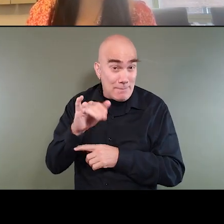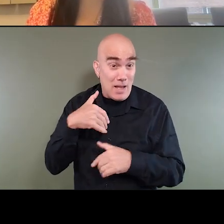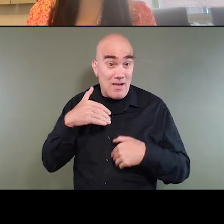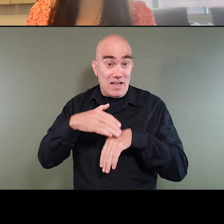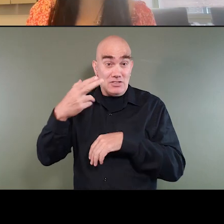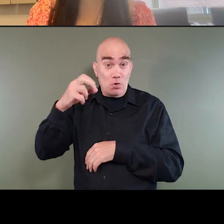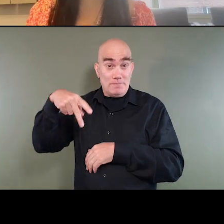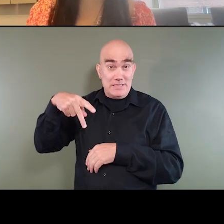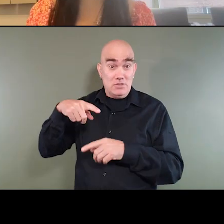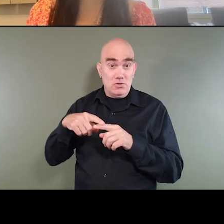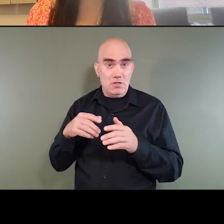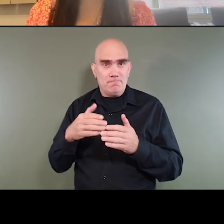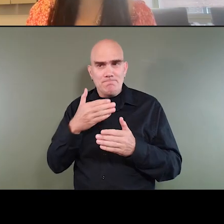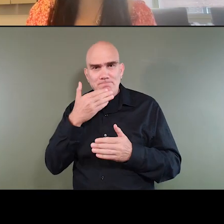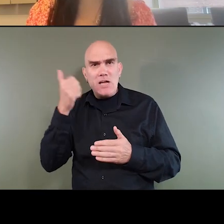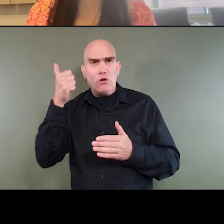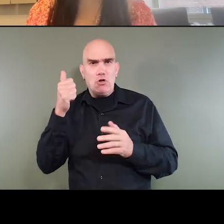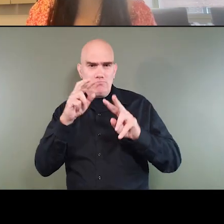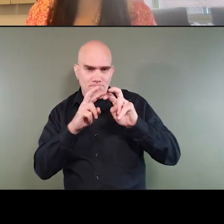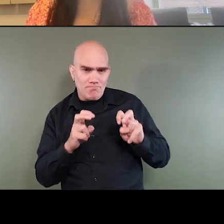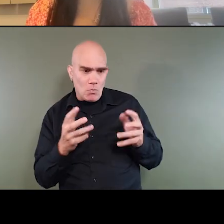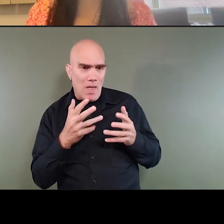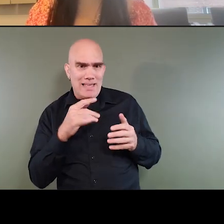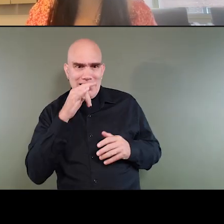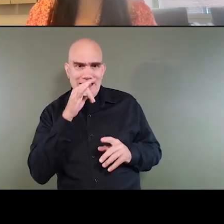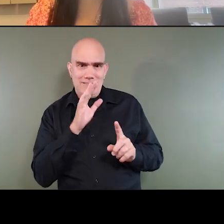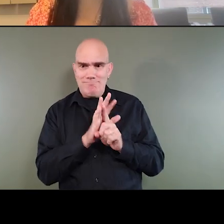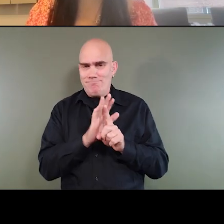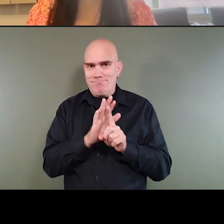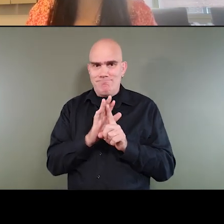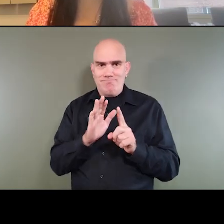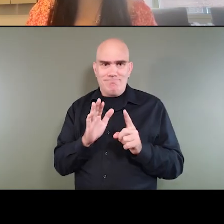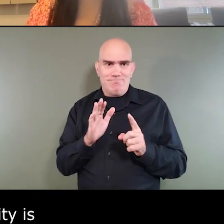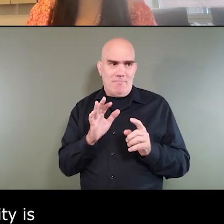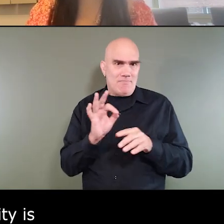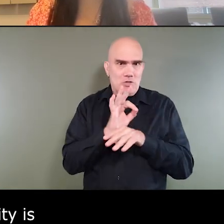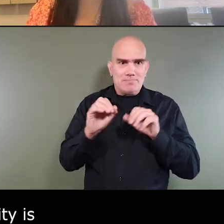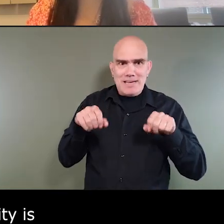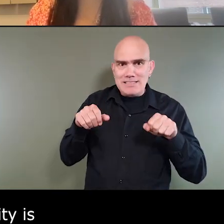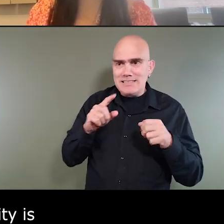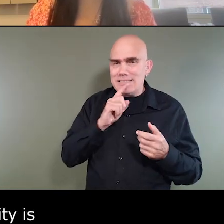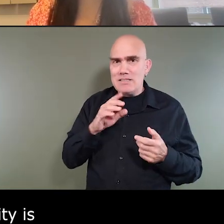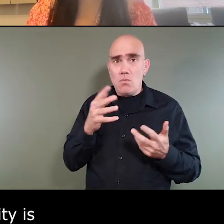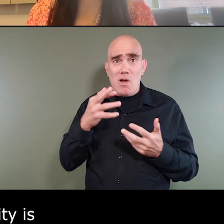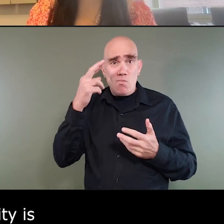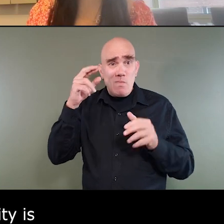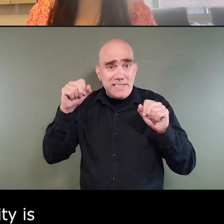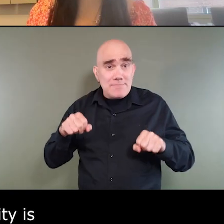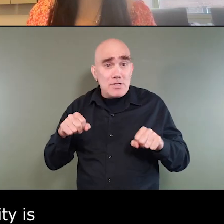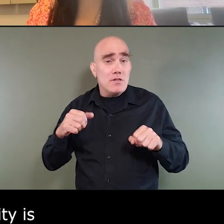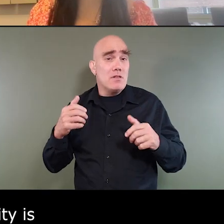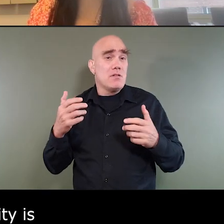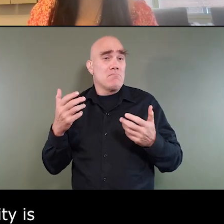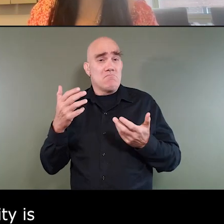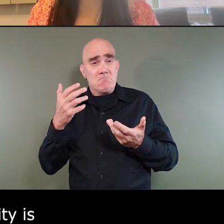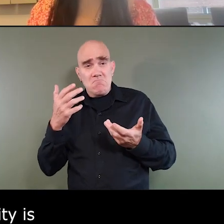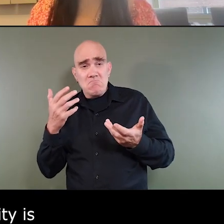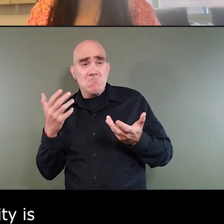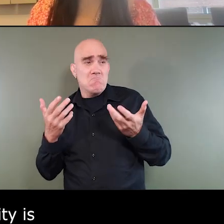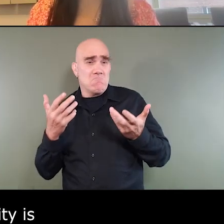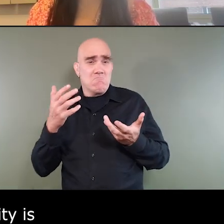CHOP to better quantify what a kid's functional capacity is and what